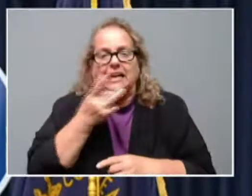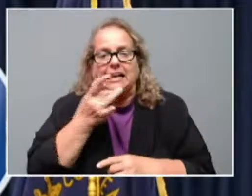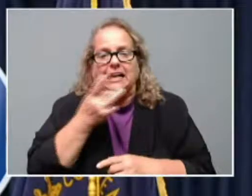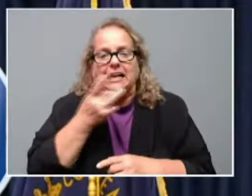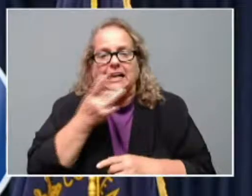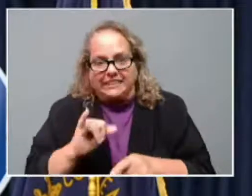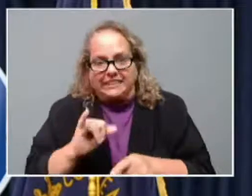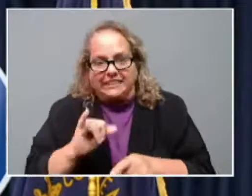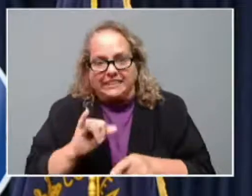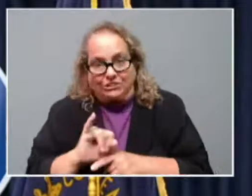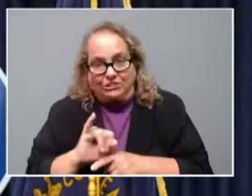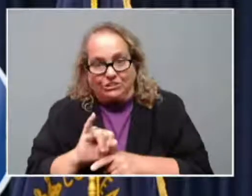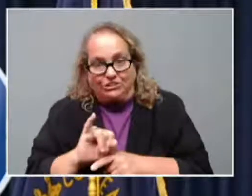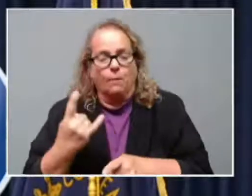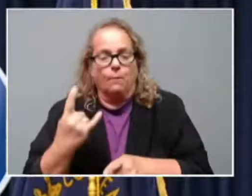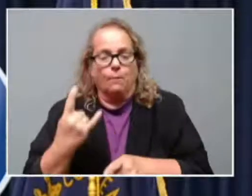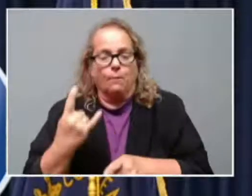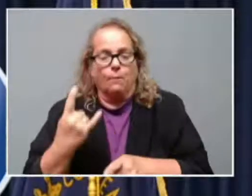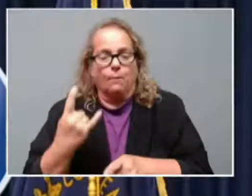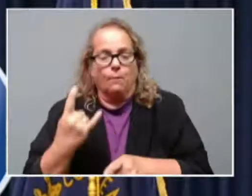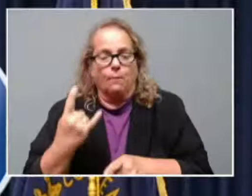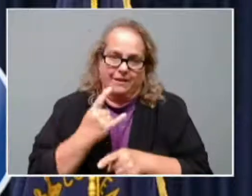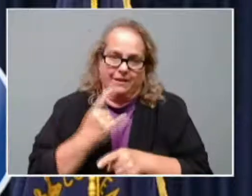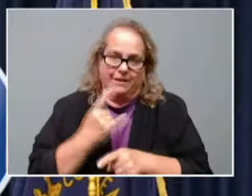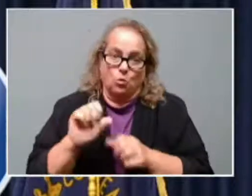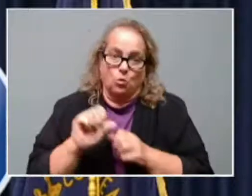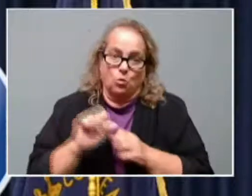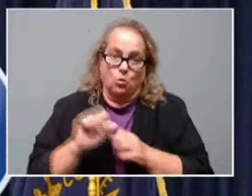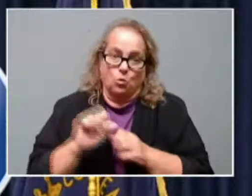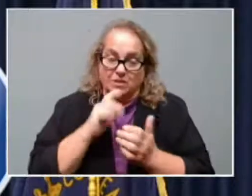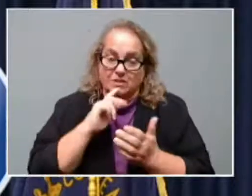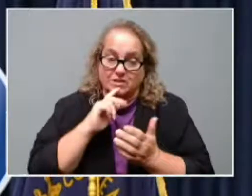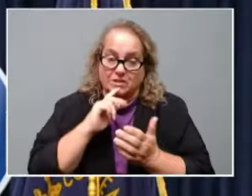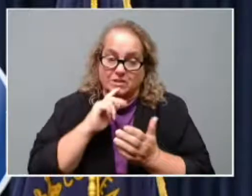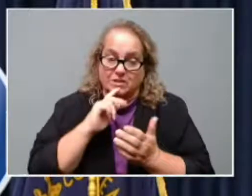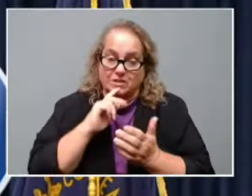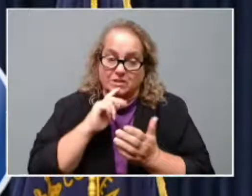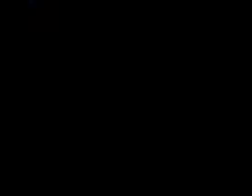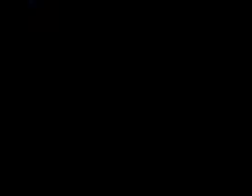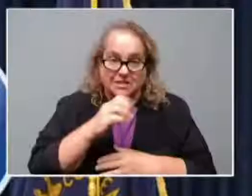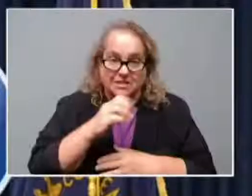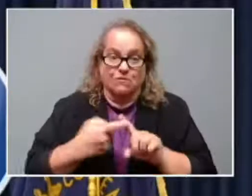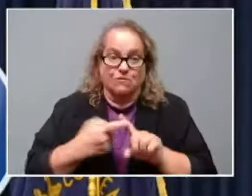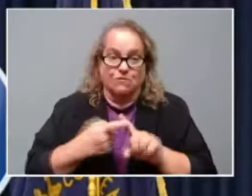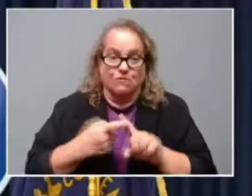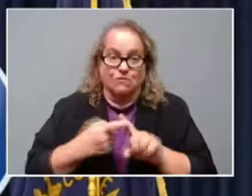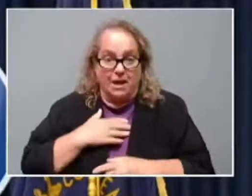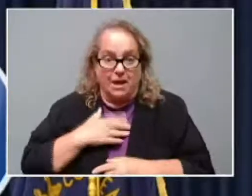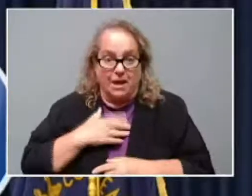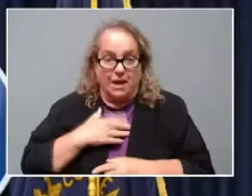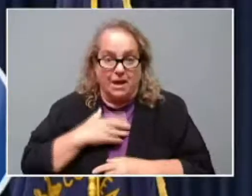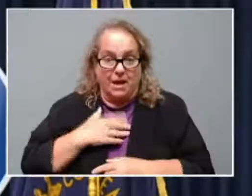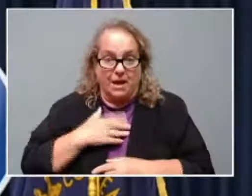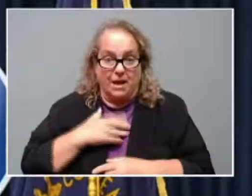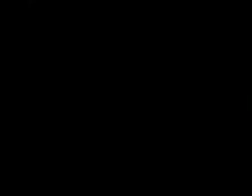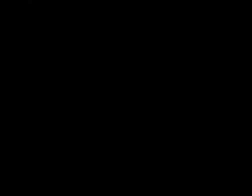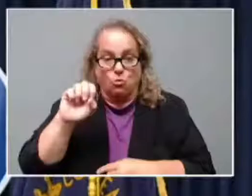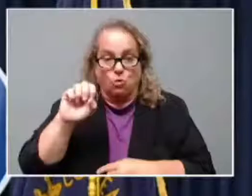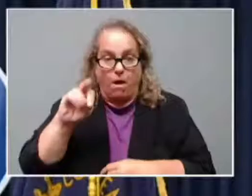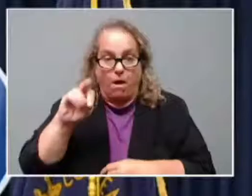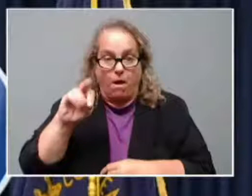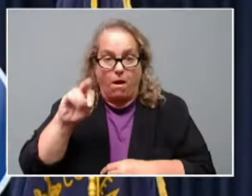U.S. Secretary of Commerce and a friend of mine, Gina Raimondo, U.S. Trade Representative Catherine Tai, and members